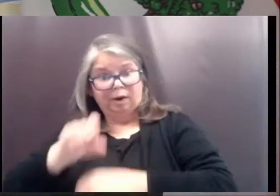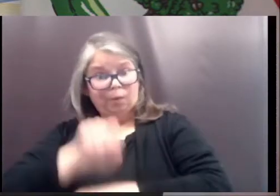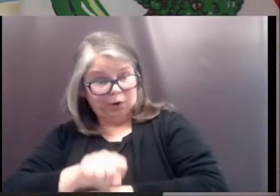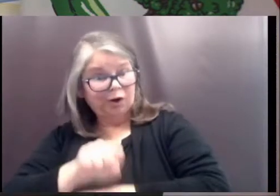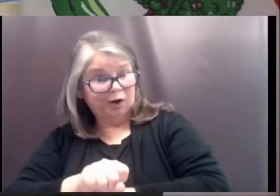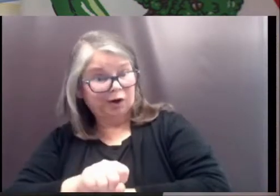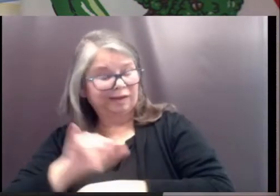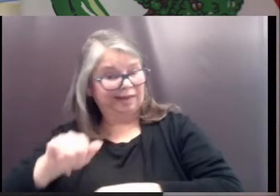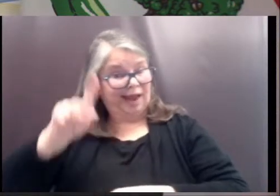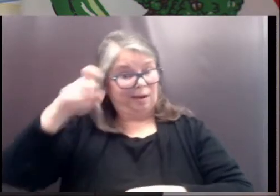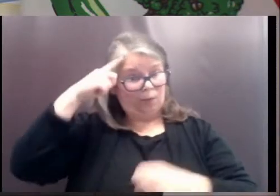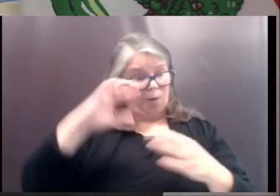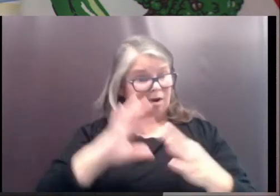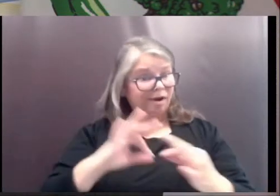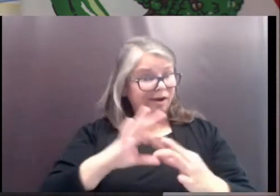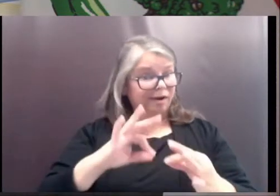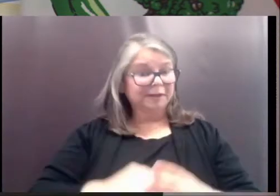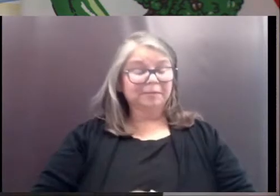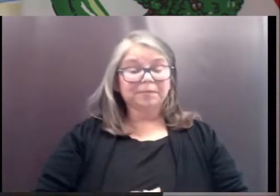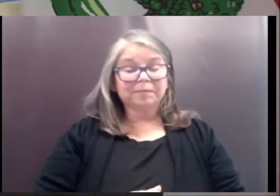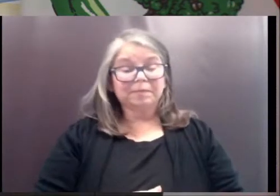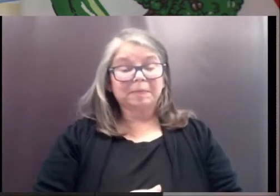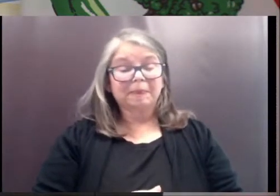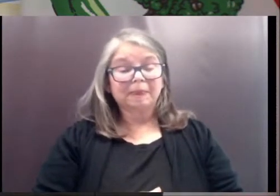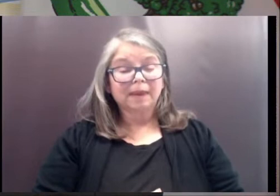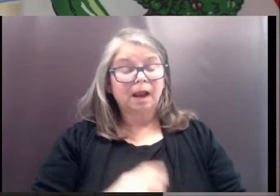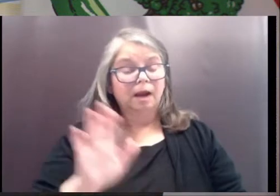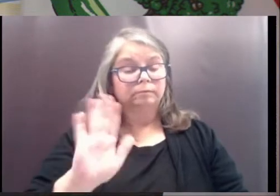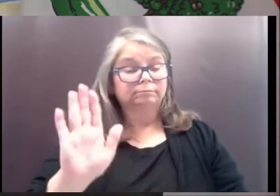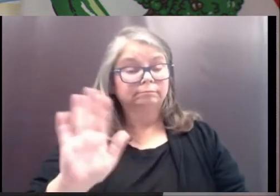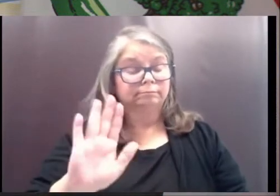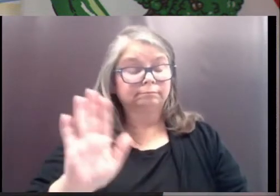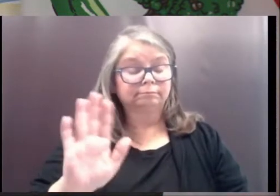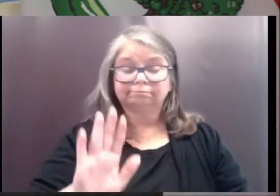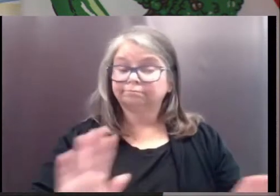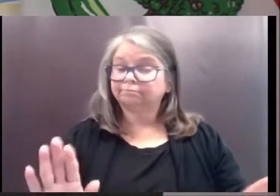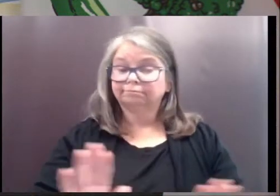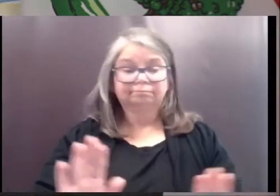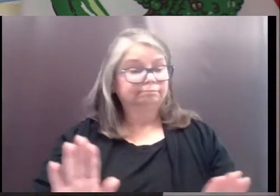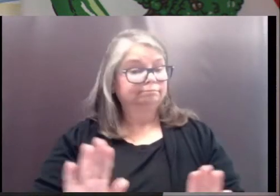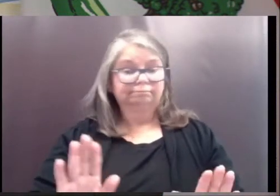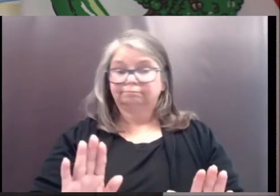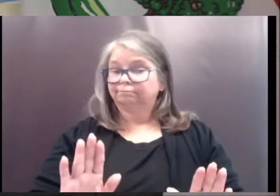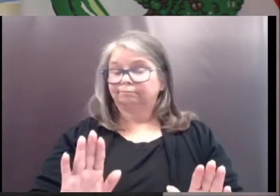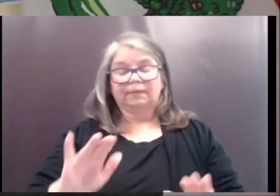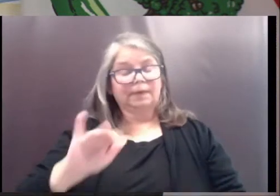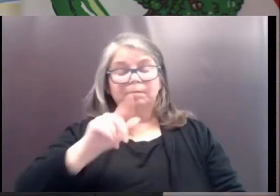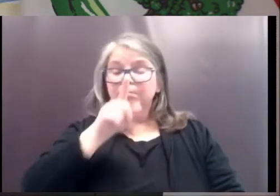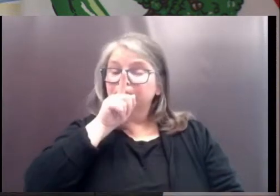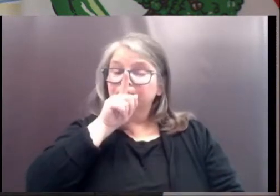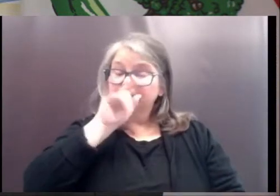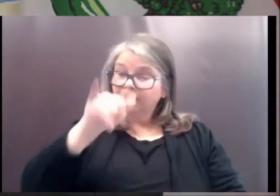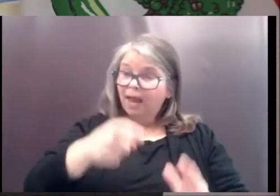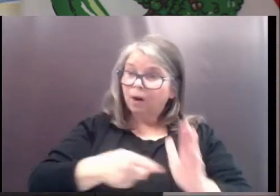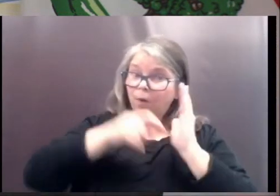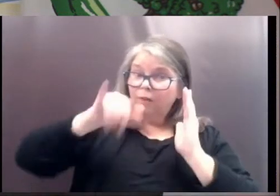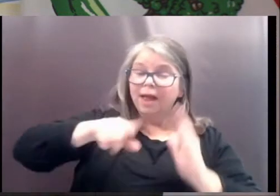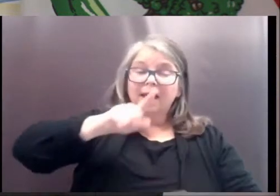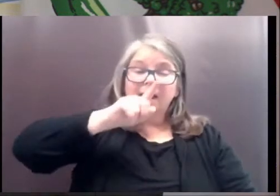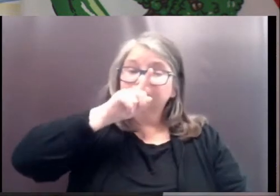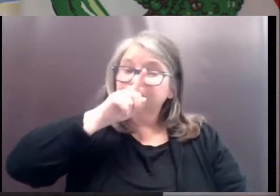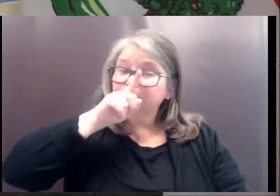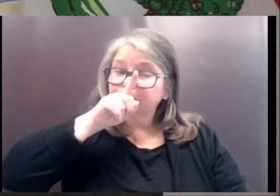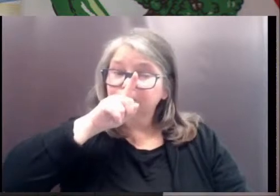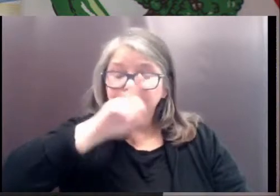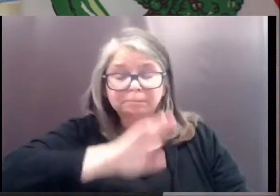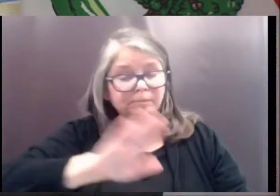they needed to come to work, which was not a requirement from the public health advice, and that definitely added